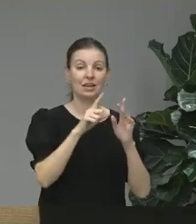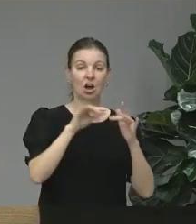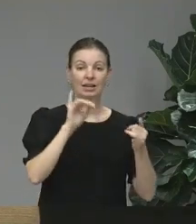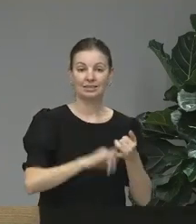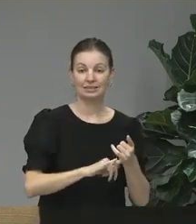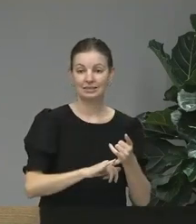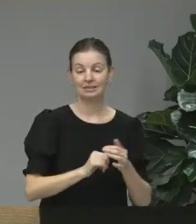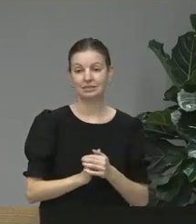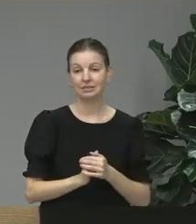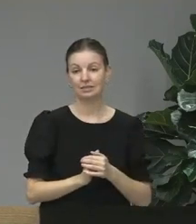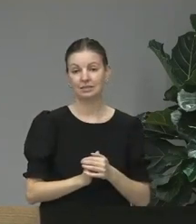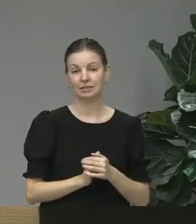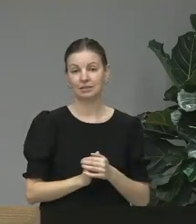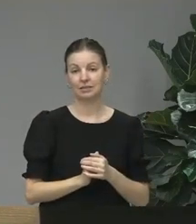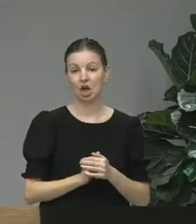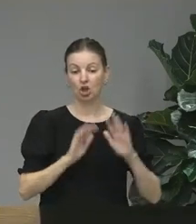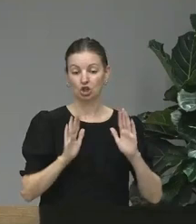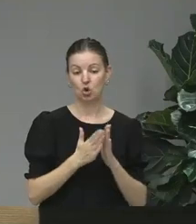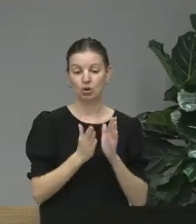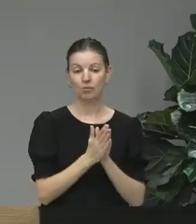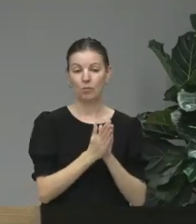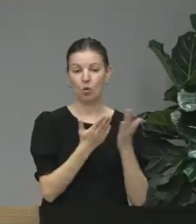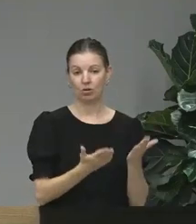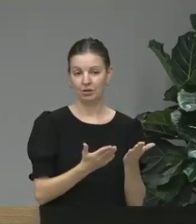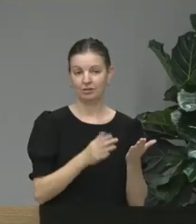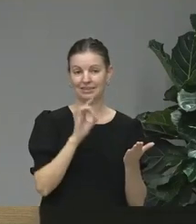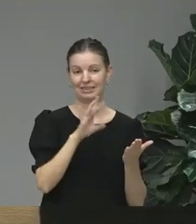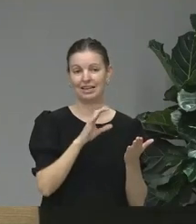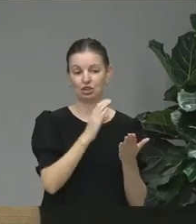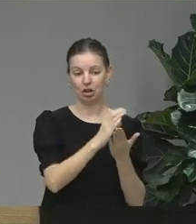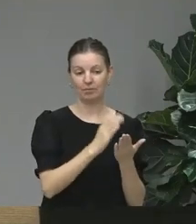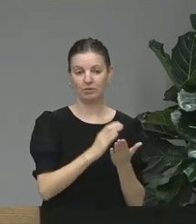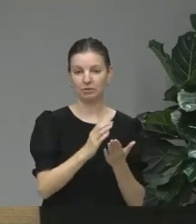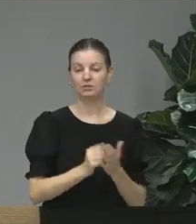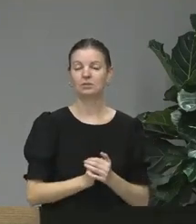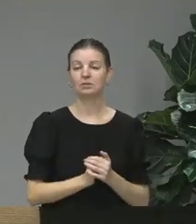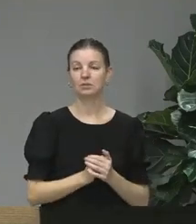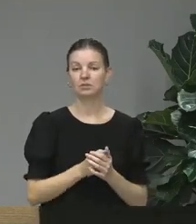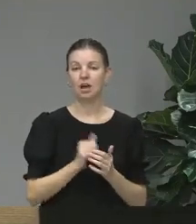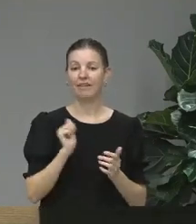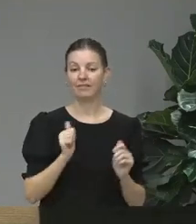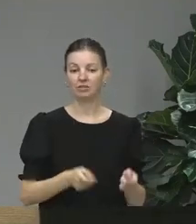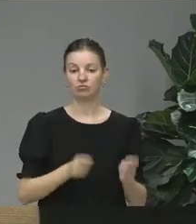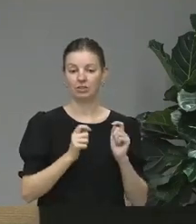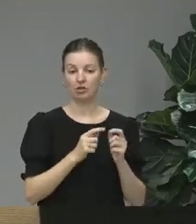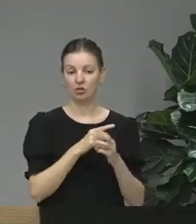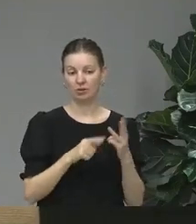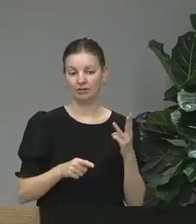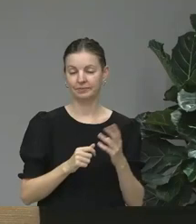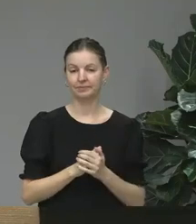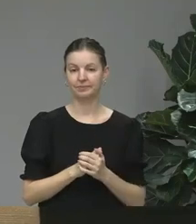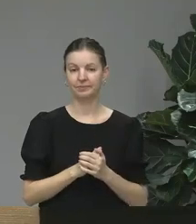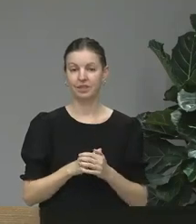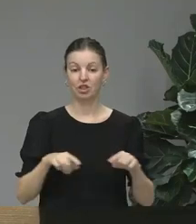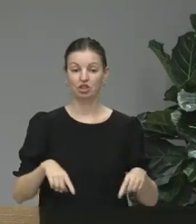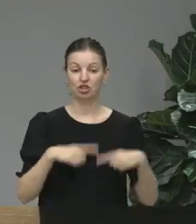it's a short book, there are 10 chapters and, you know, I've mentioned three of them. And so the challenge for this